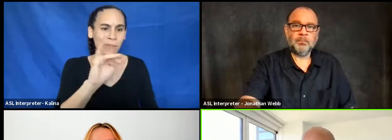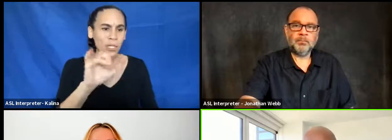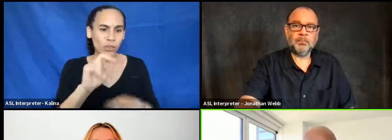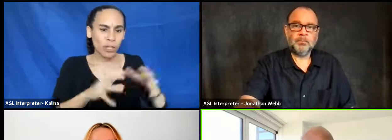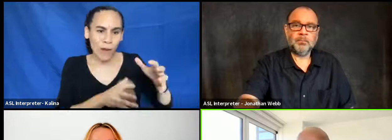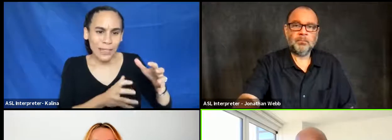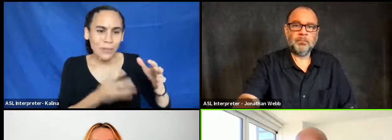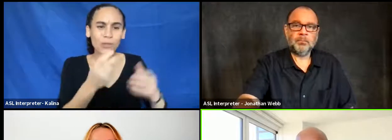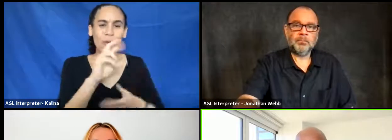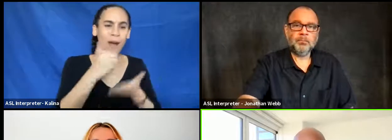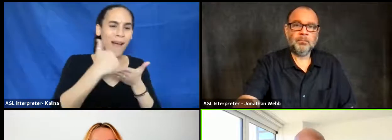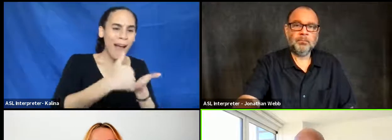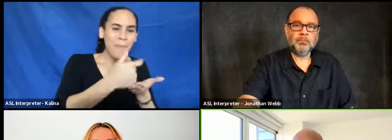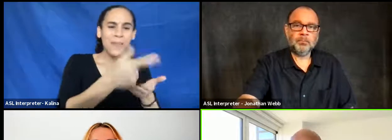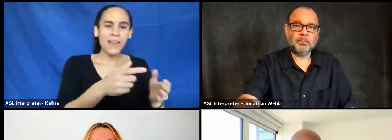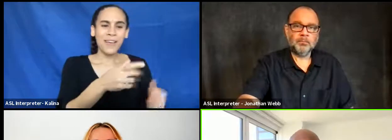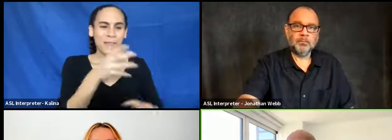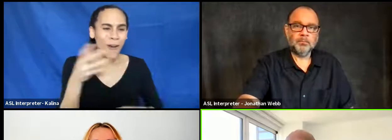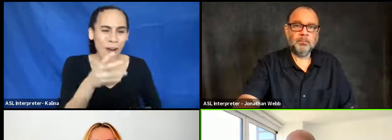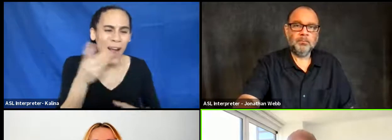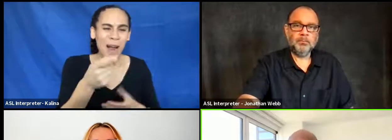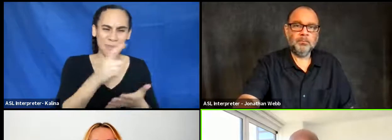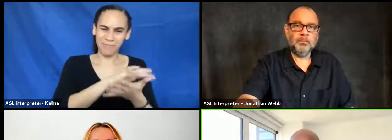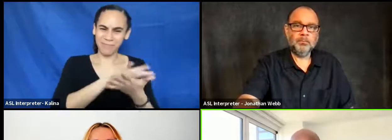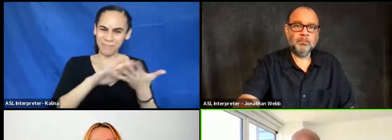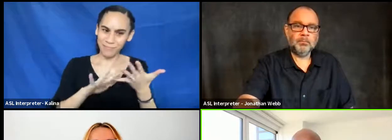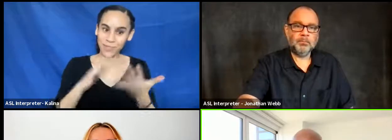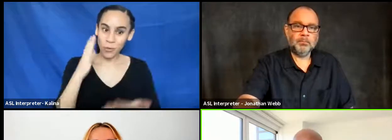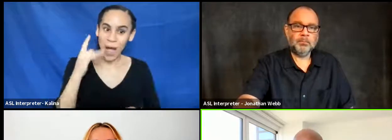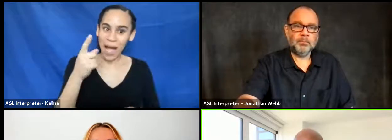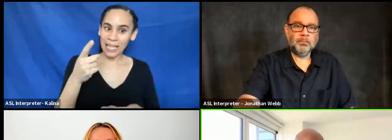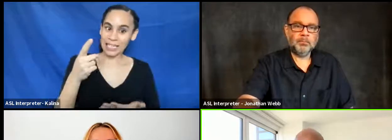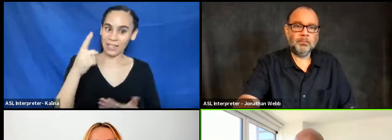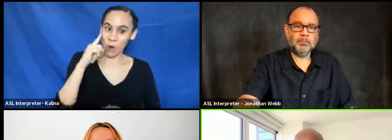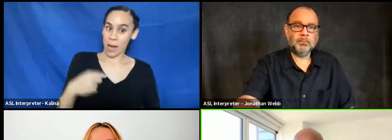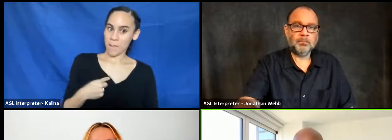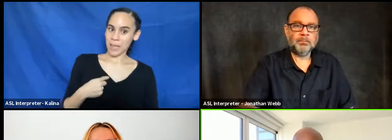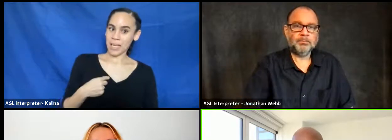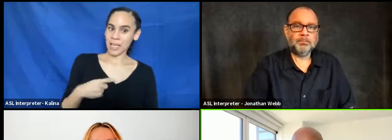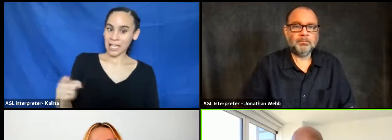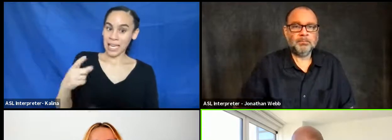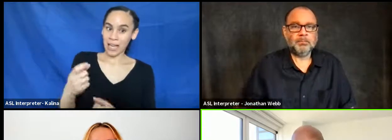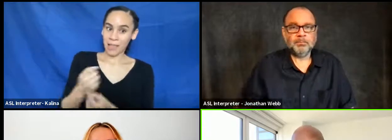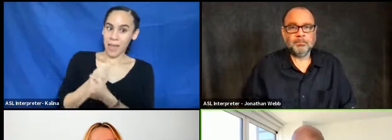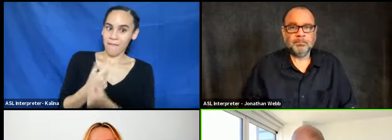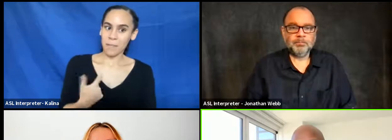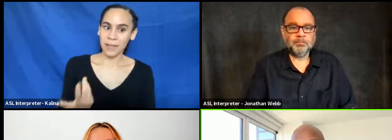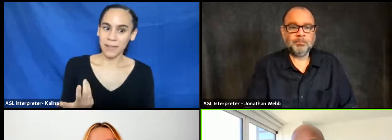farm, or building a go-kart track. For he did those things for me because he loved it. But it wasn't a